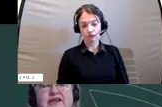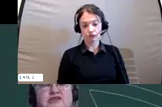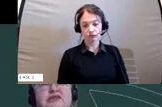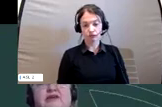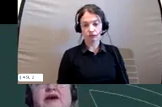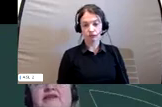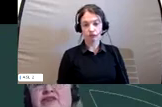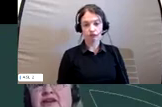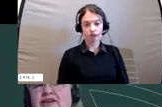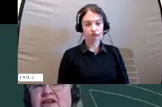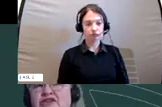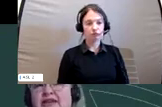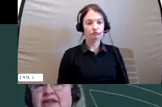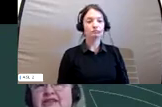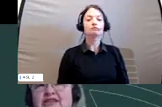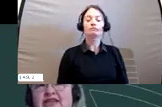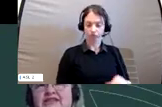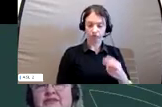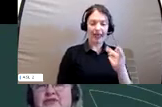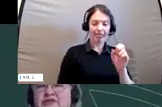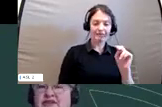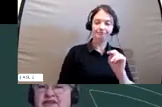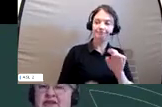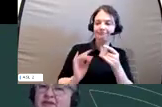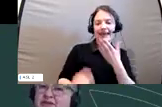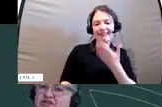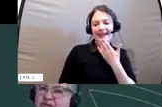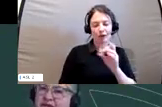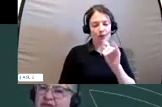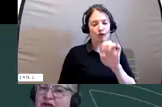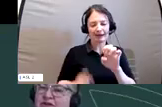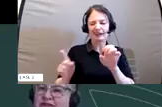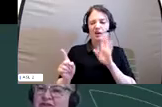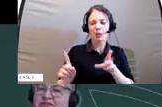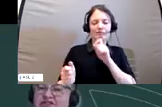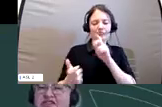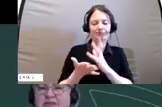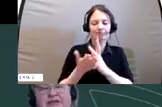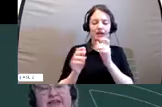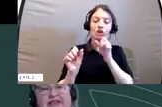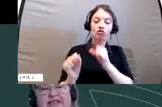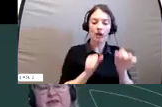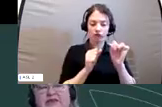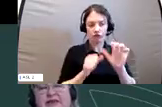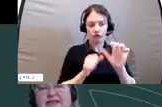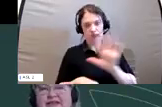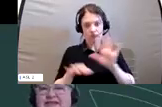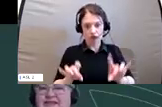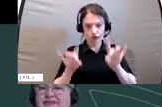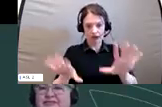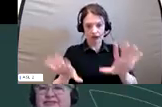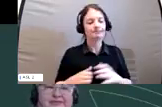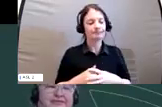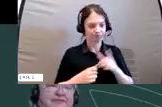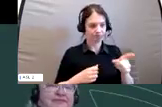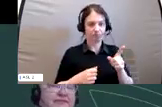So Marie's going to talk now about the Australian National Plan to End Abuse and Mistreatment of Older Adults, which has just been released, 2026.